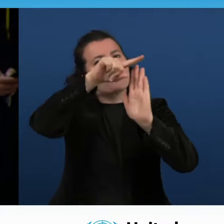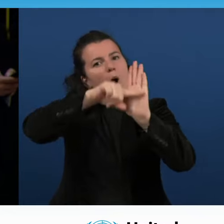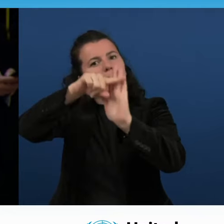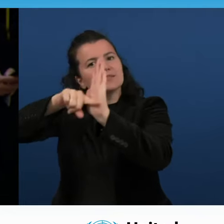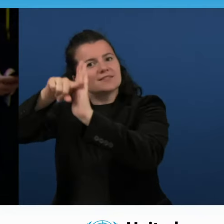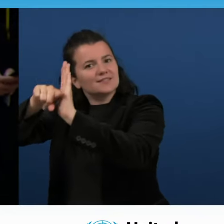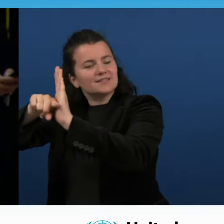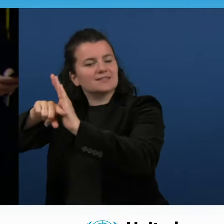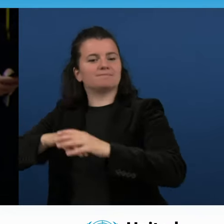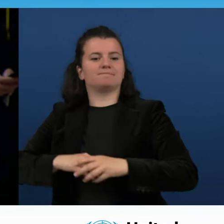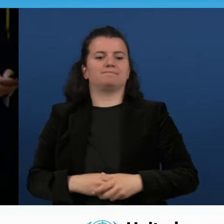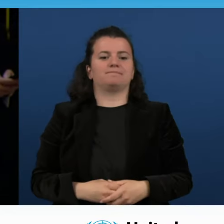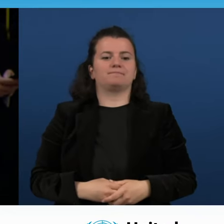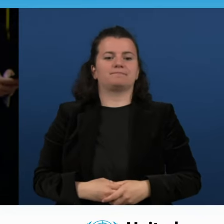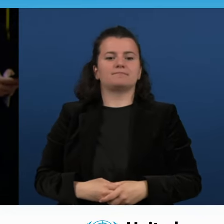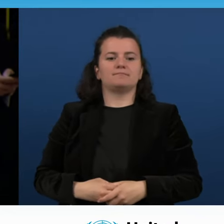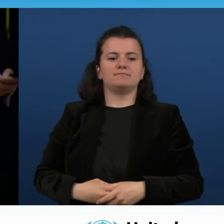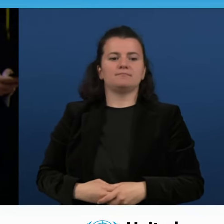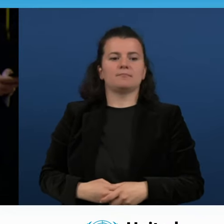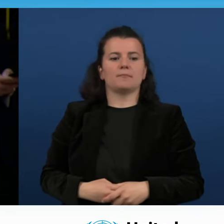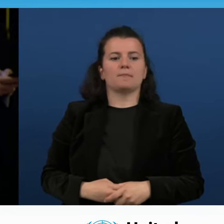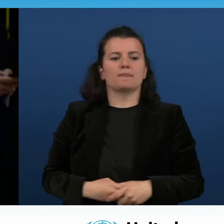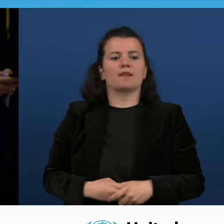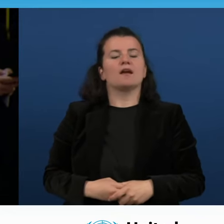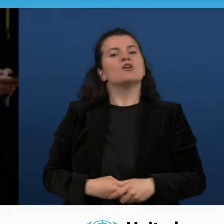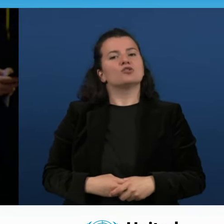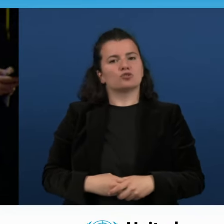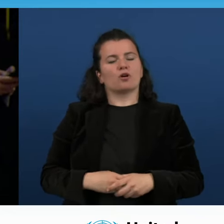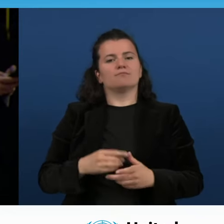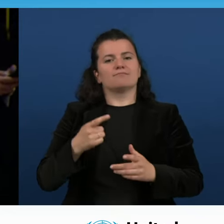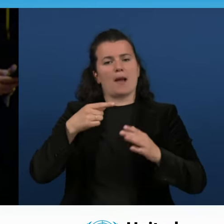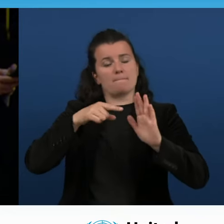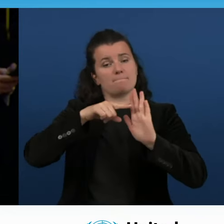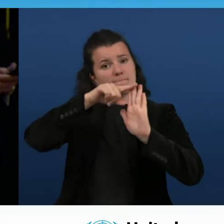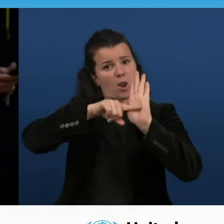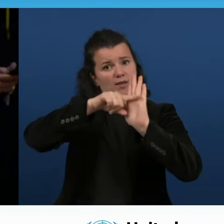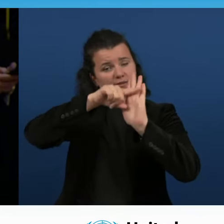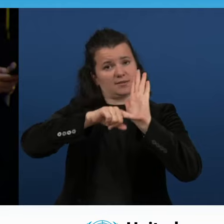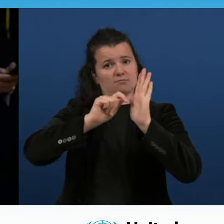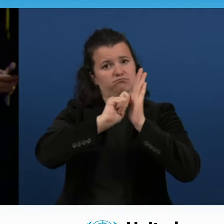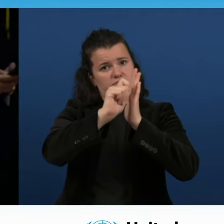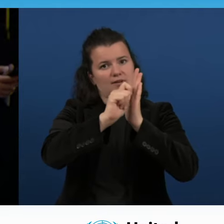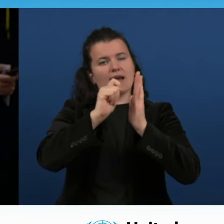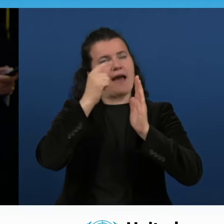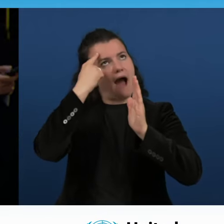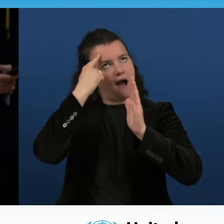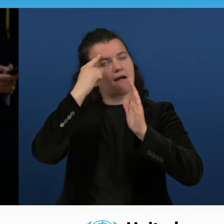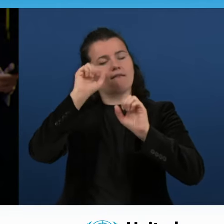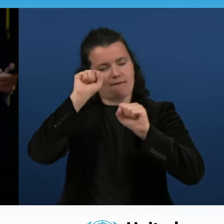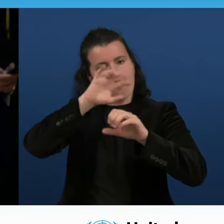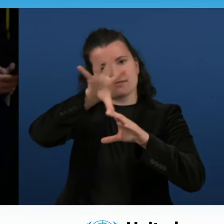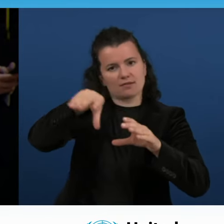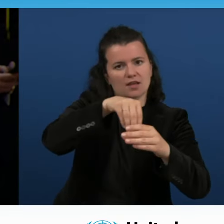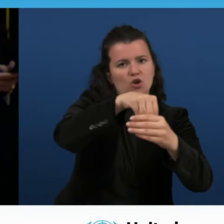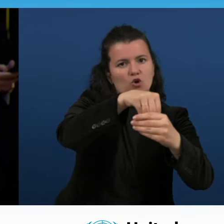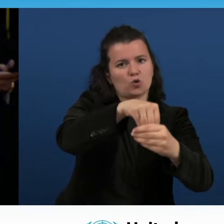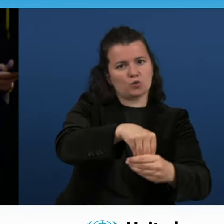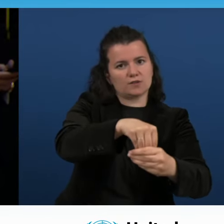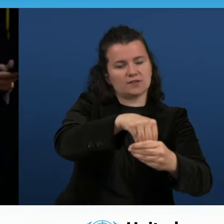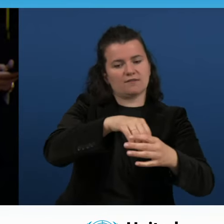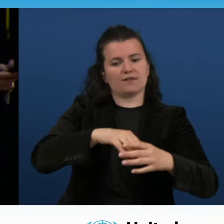inclusivity in policy making. Through working in grassroots calls, partnership with governments, NGOs, international